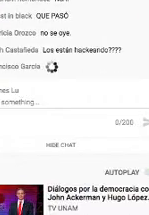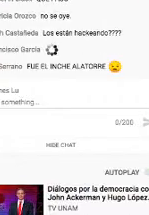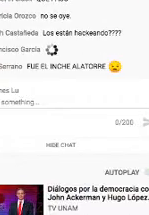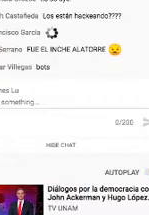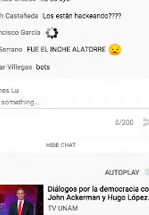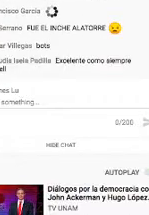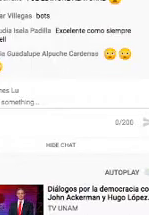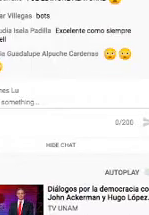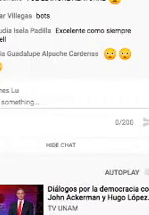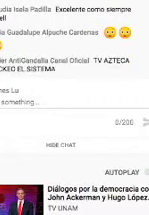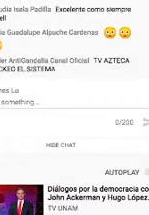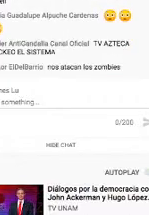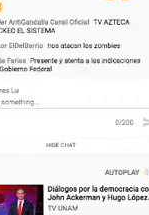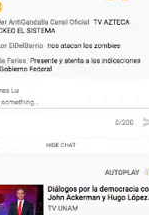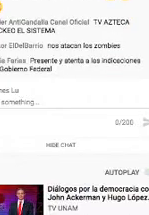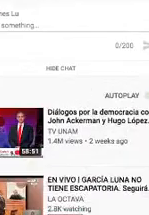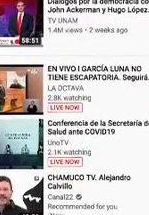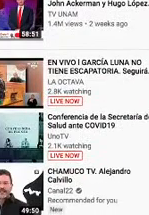So,